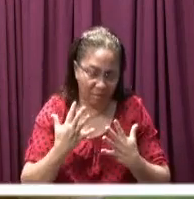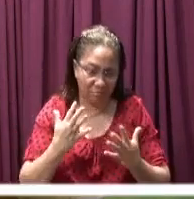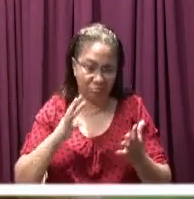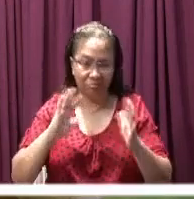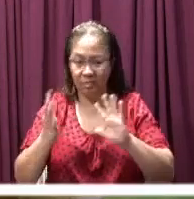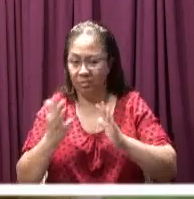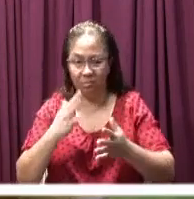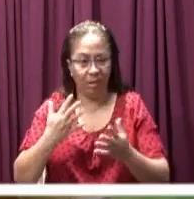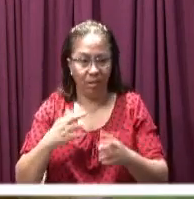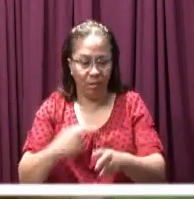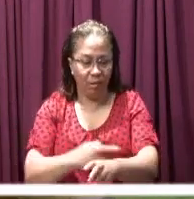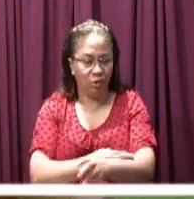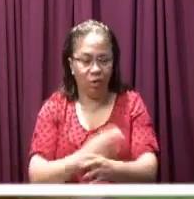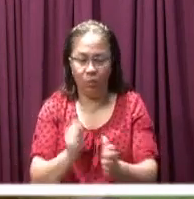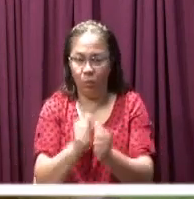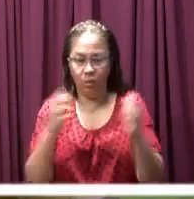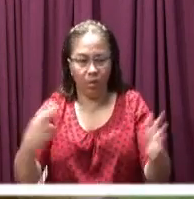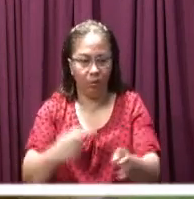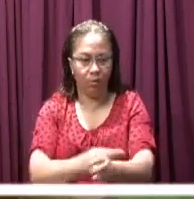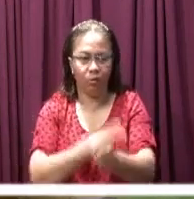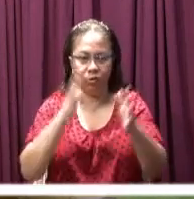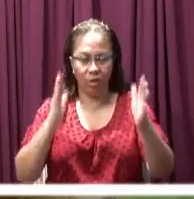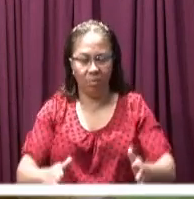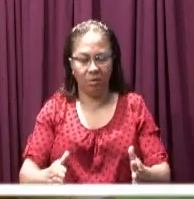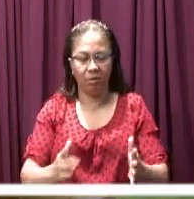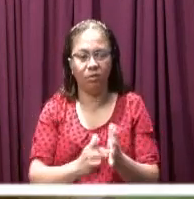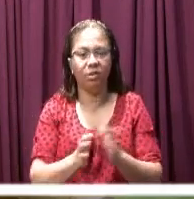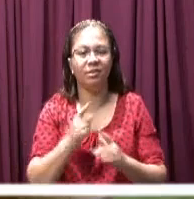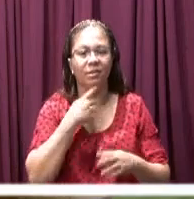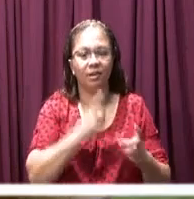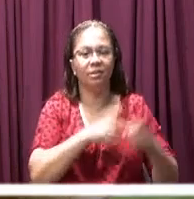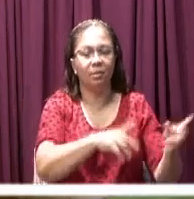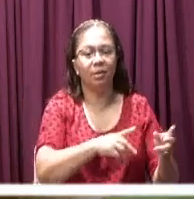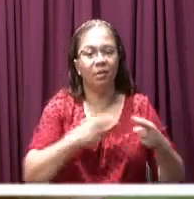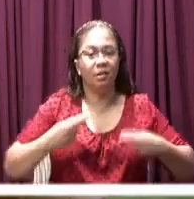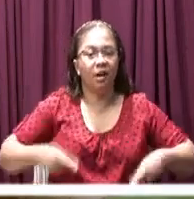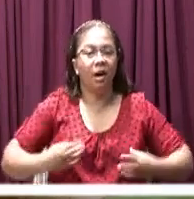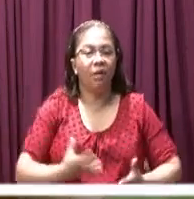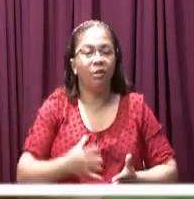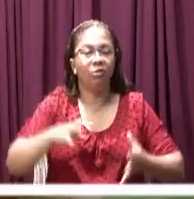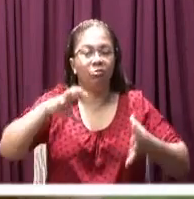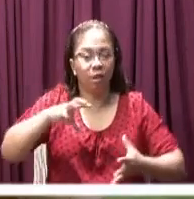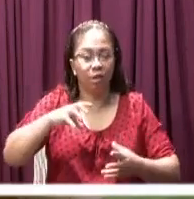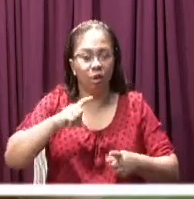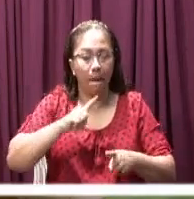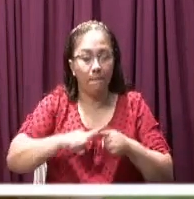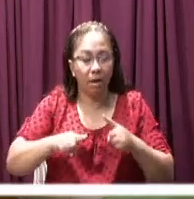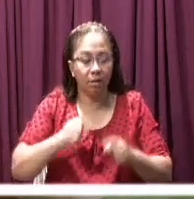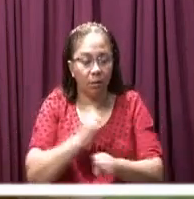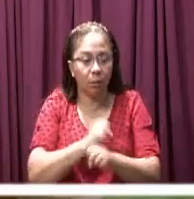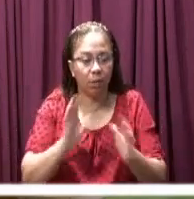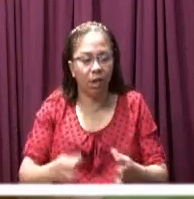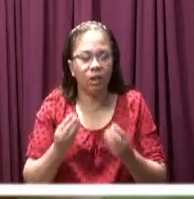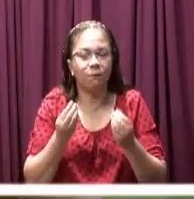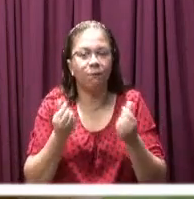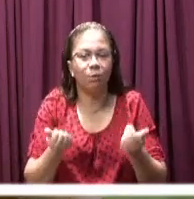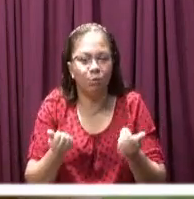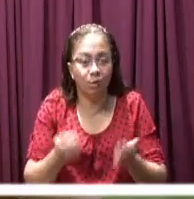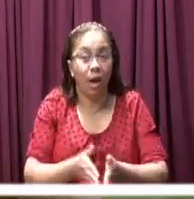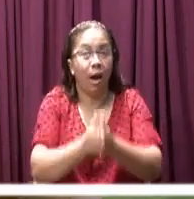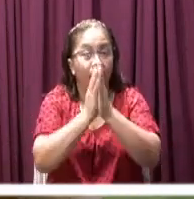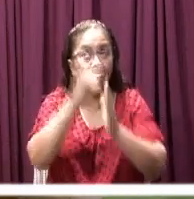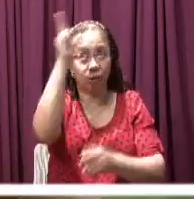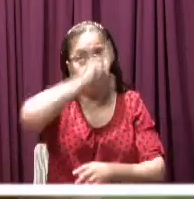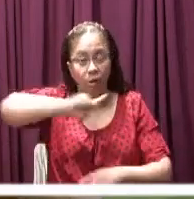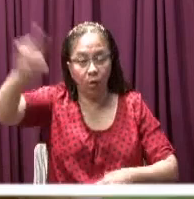shepherd. And then he said to his disciples, "The harvest is rich, but the laborers are few. So